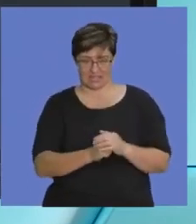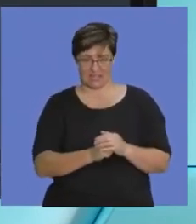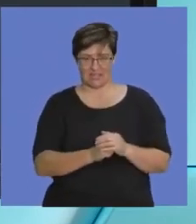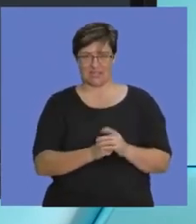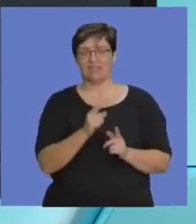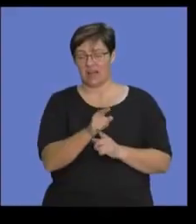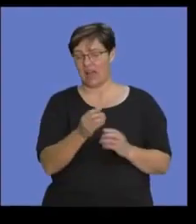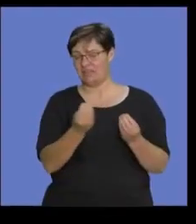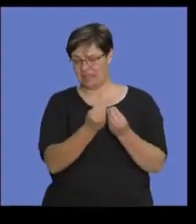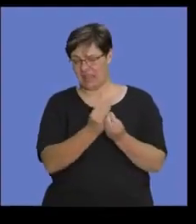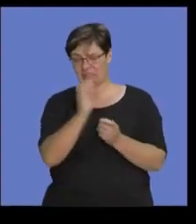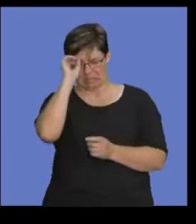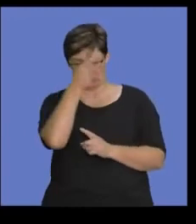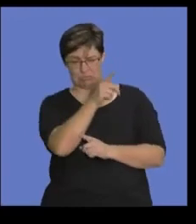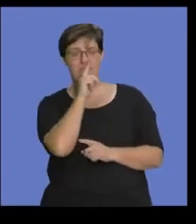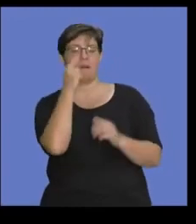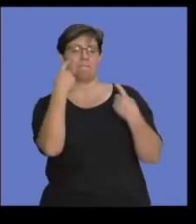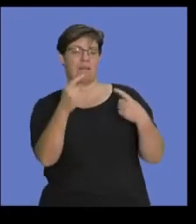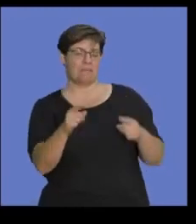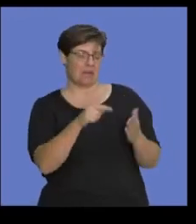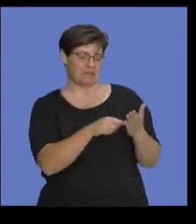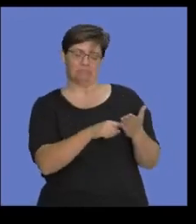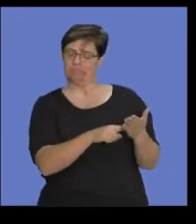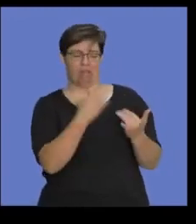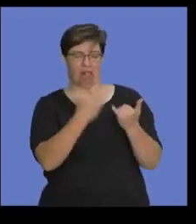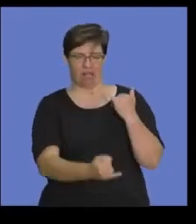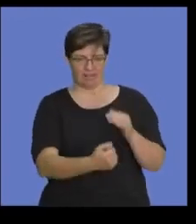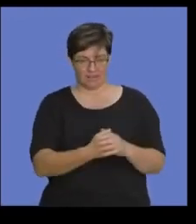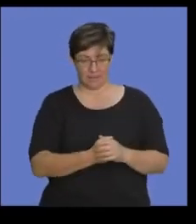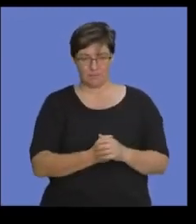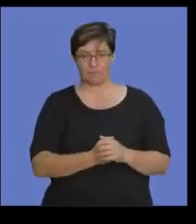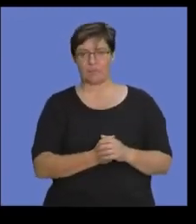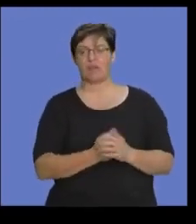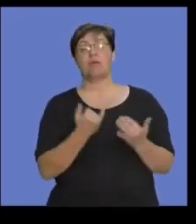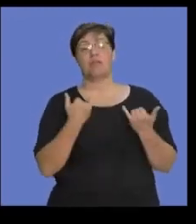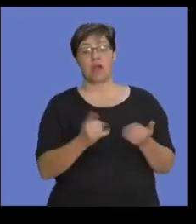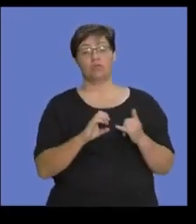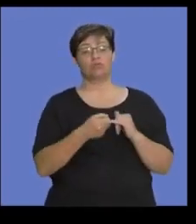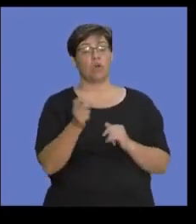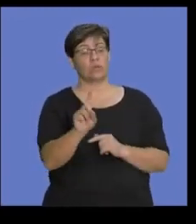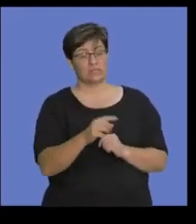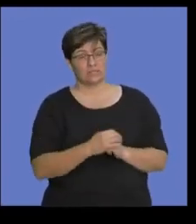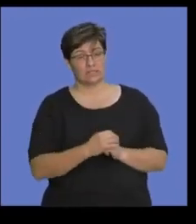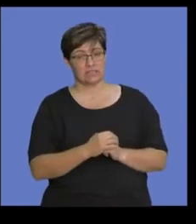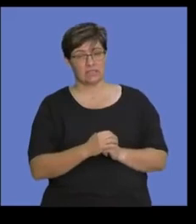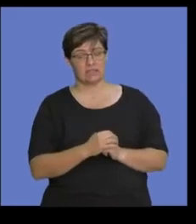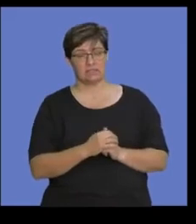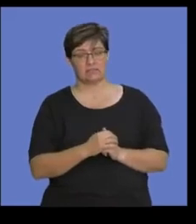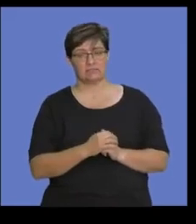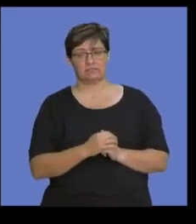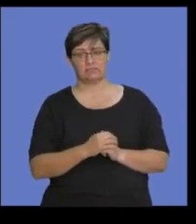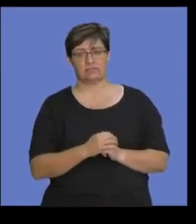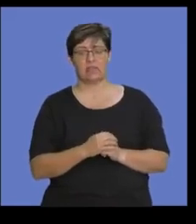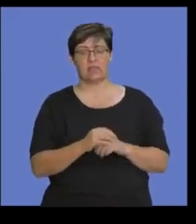thought that's one of the things that is interesting we normally hear people say. Now, what we're trying to do is to find A as